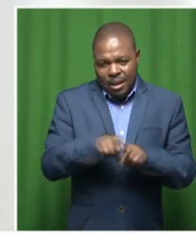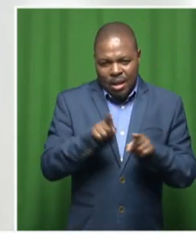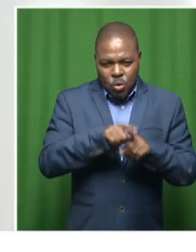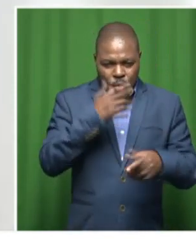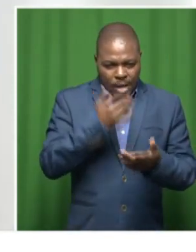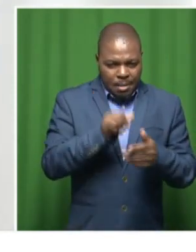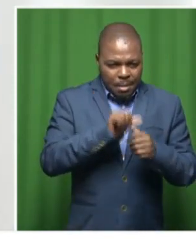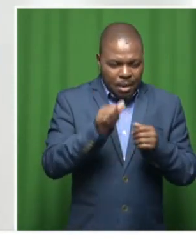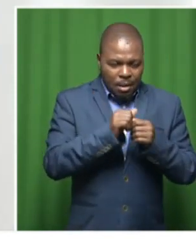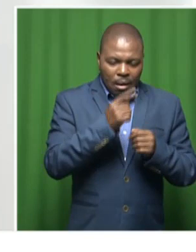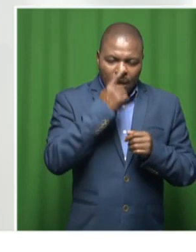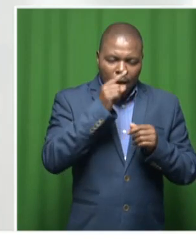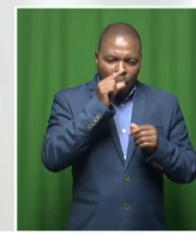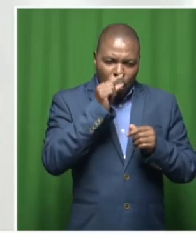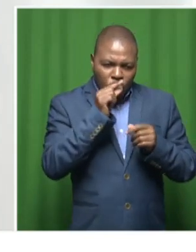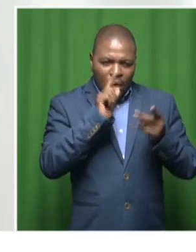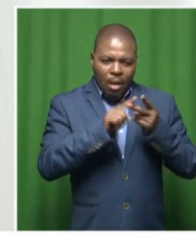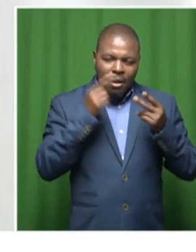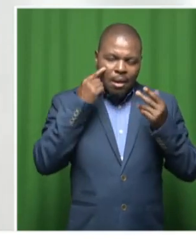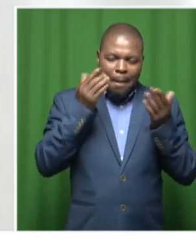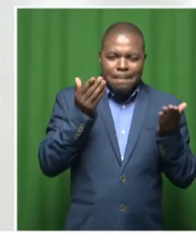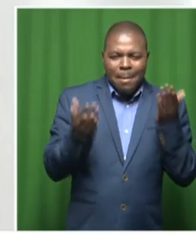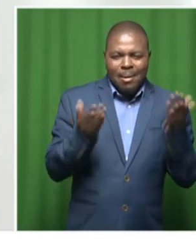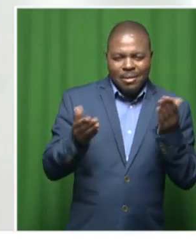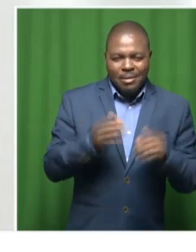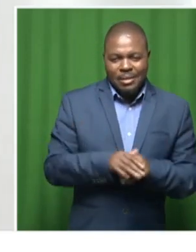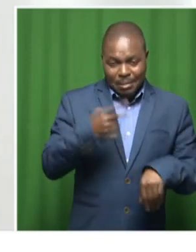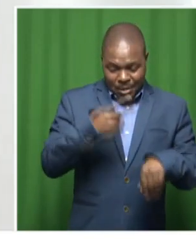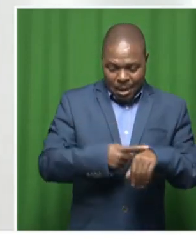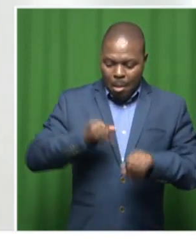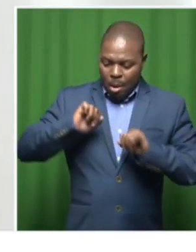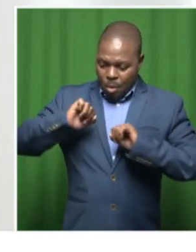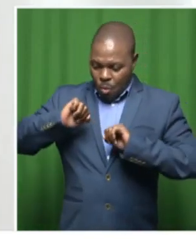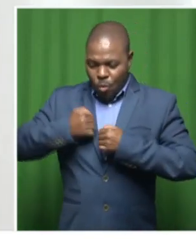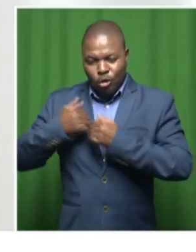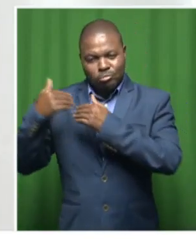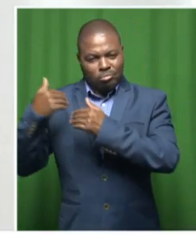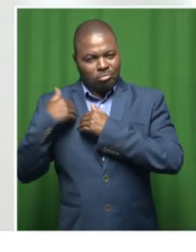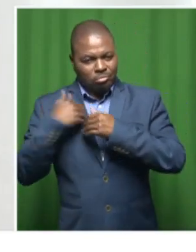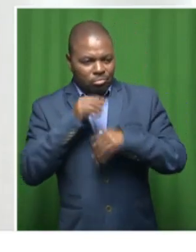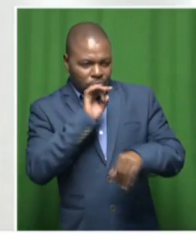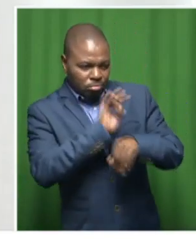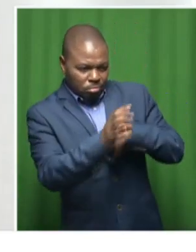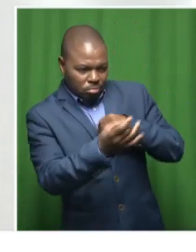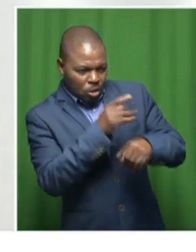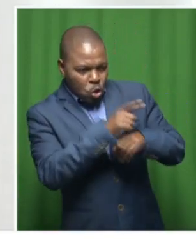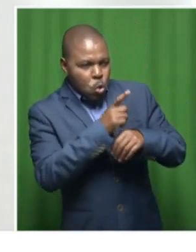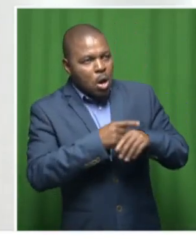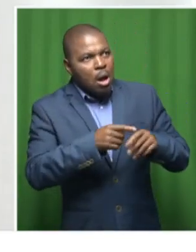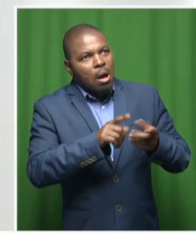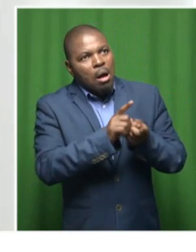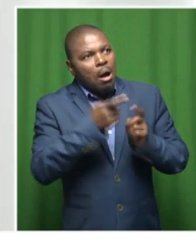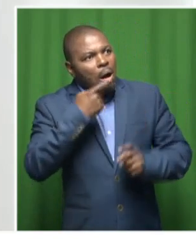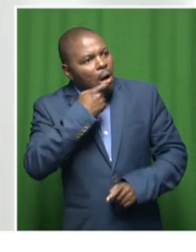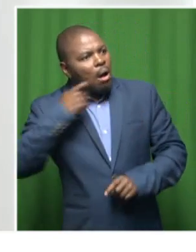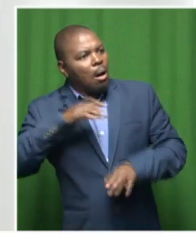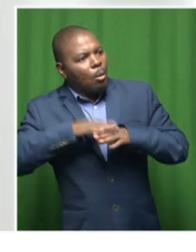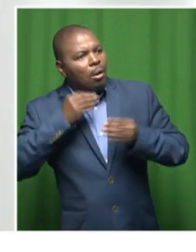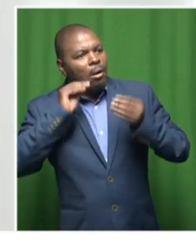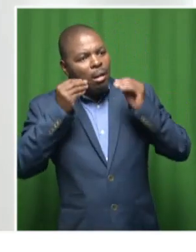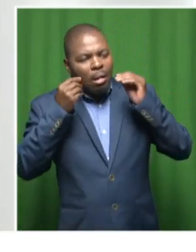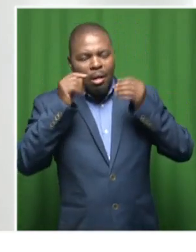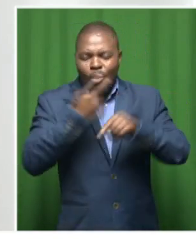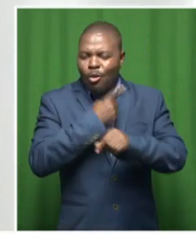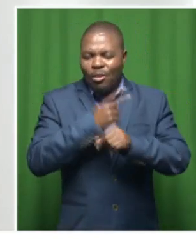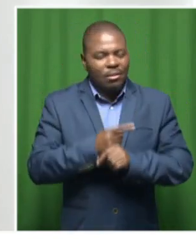this, the rest of your face is not going to balance. So sometimes it's our duty to counsel these patients so they don't become addicted. Because the last thing we want, and I